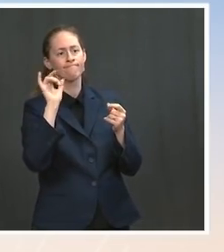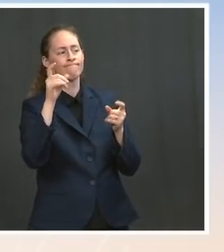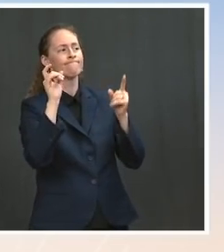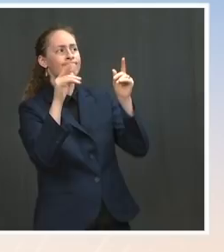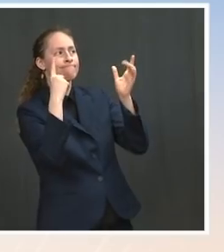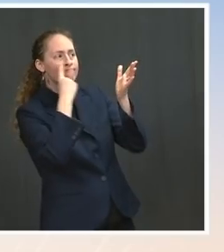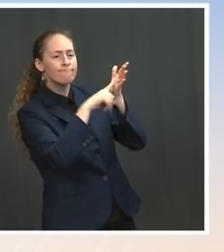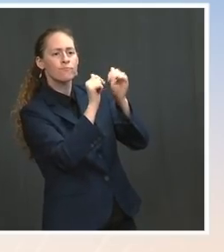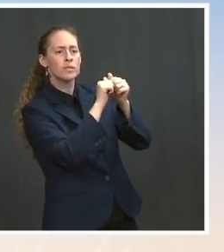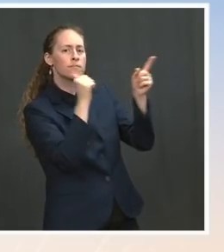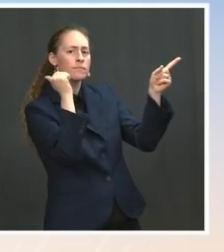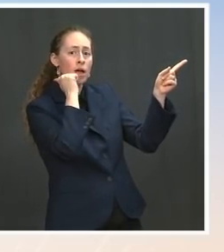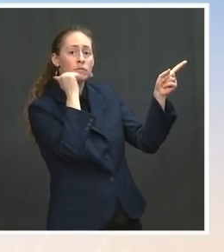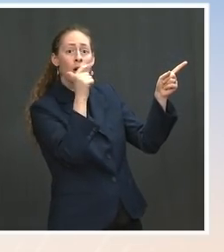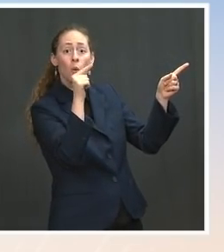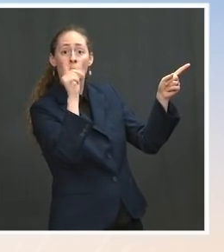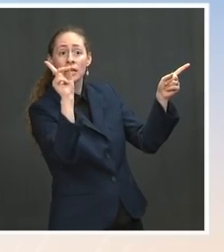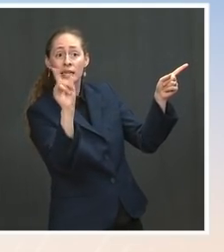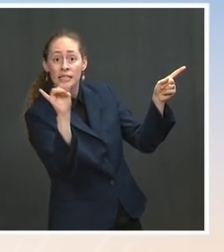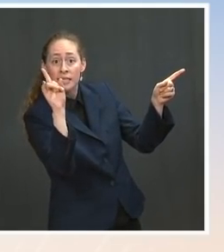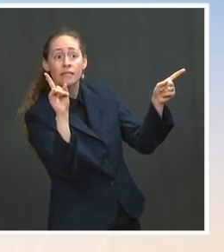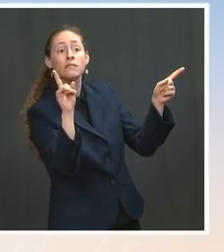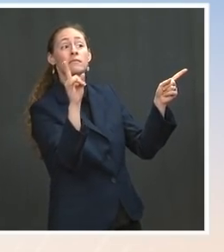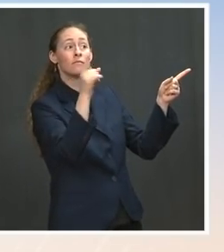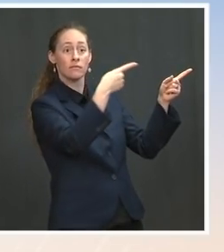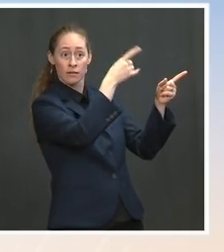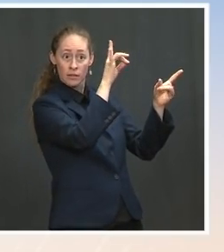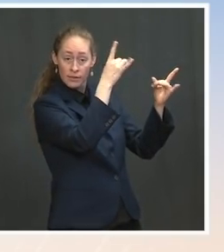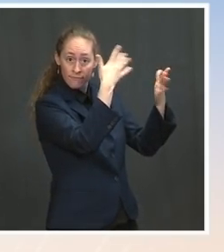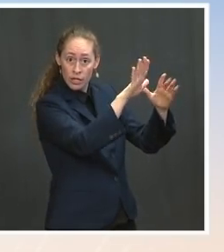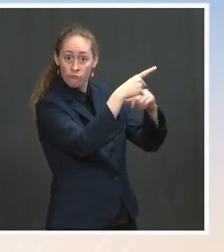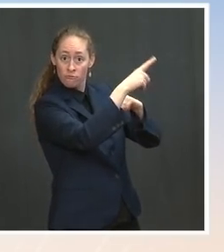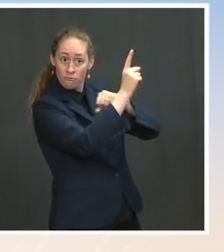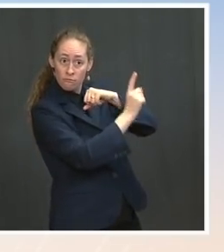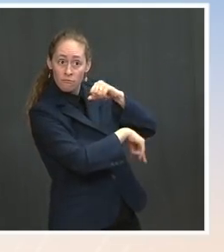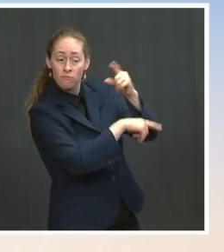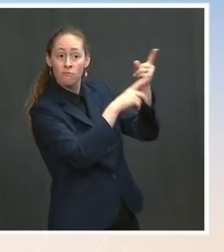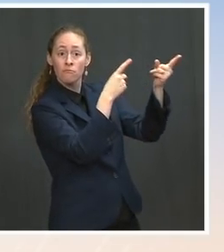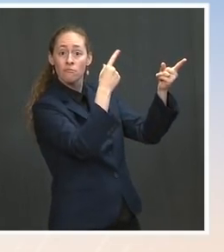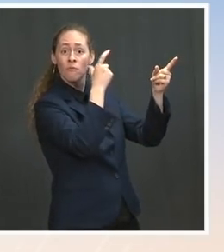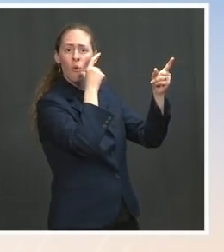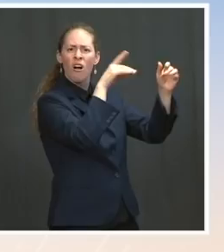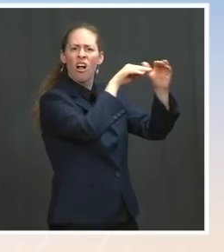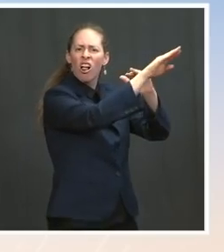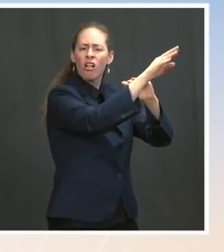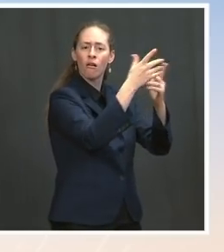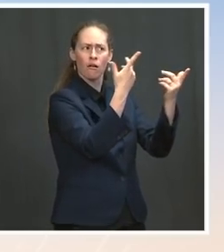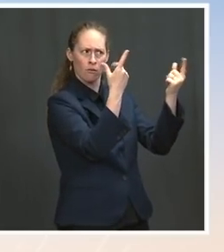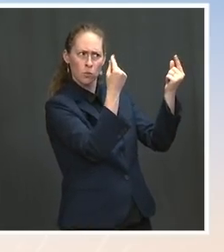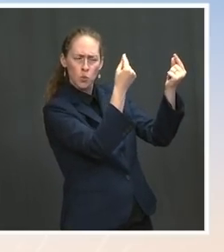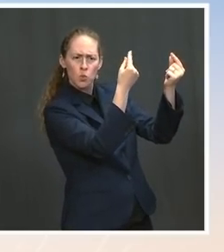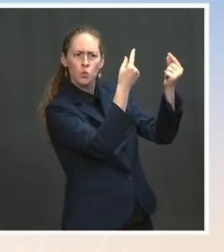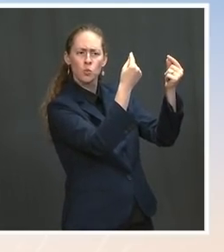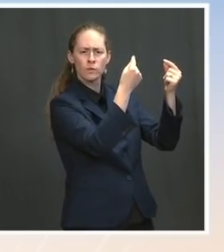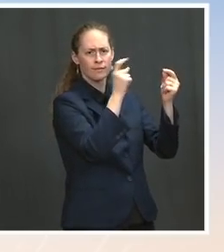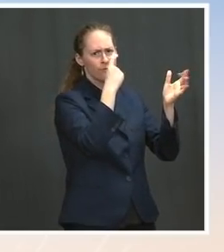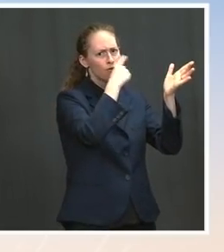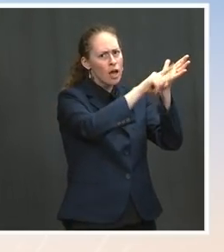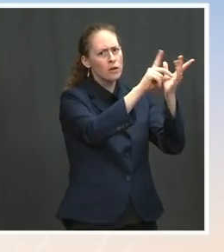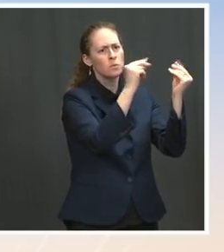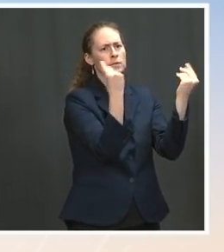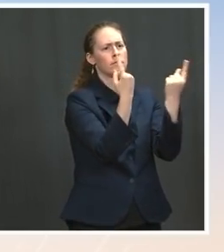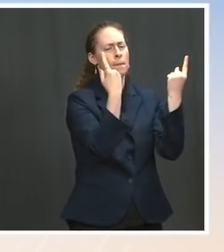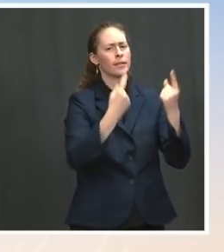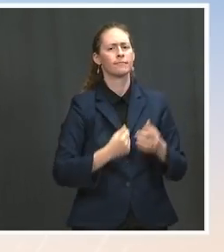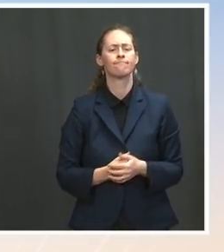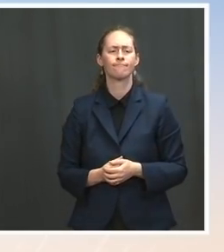responsible countries need to take decisive action against ransomware networks. At the same time, as I noted a little bit earlier too, we're doing our own review